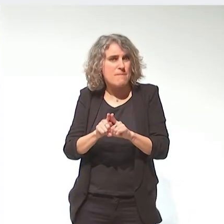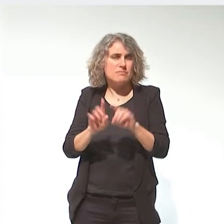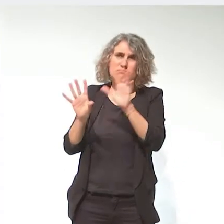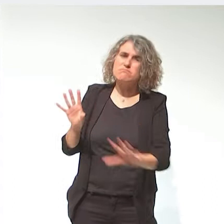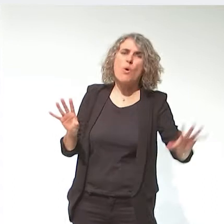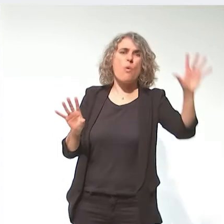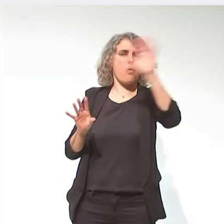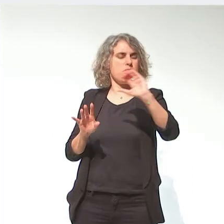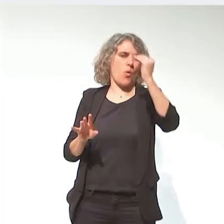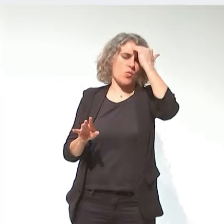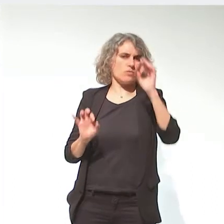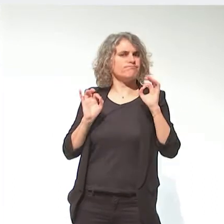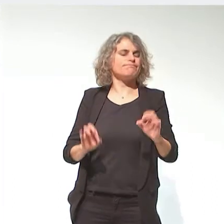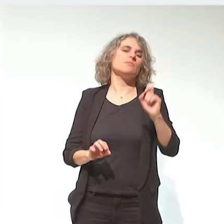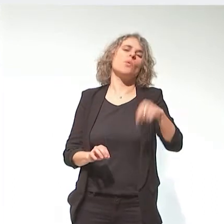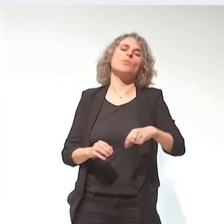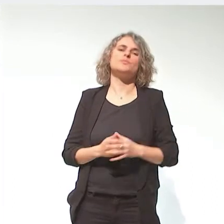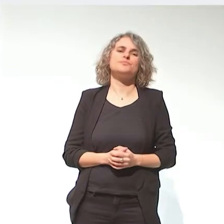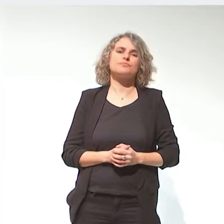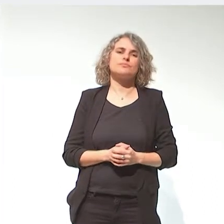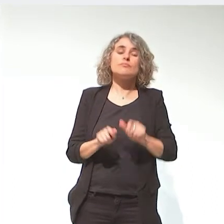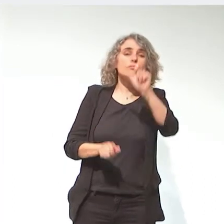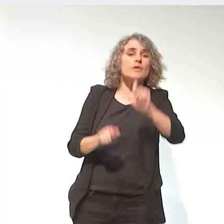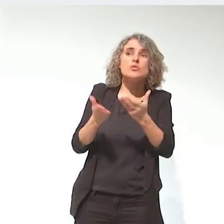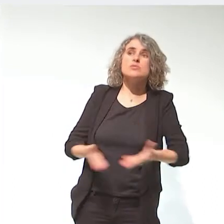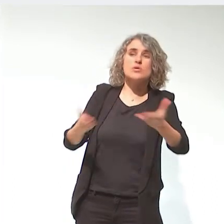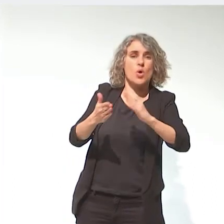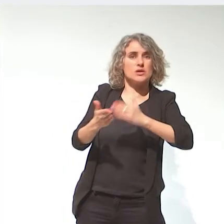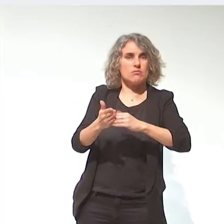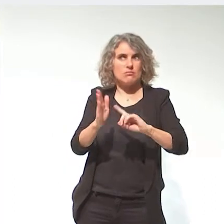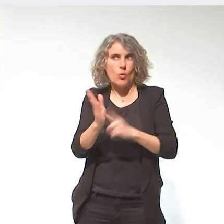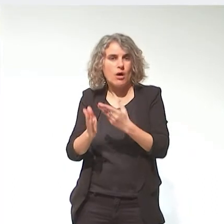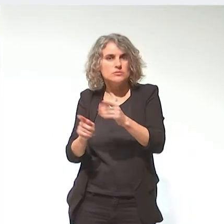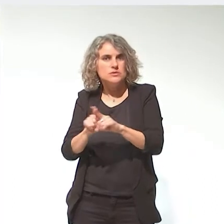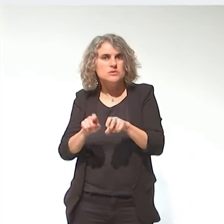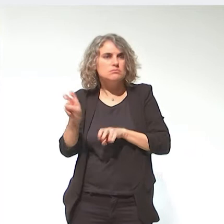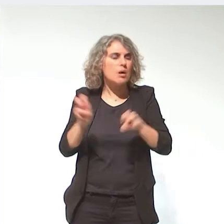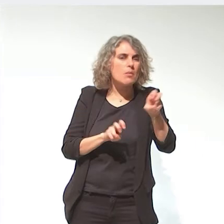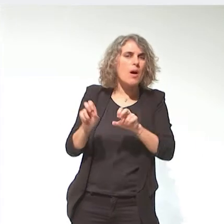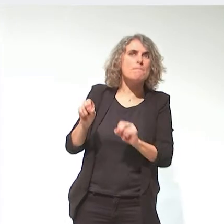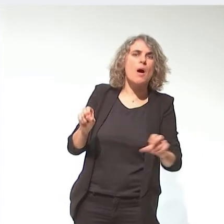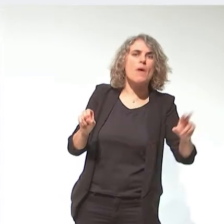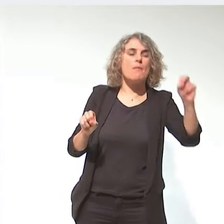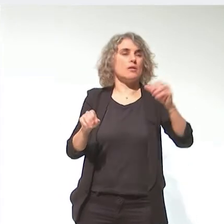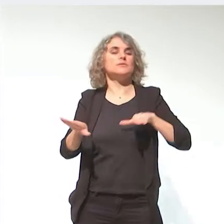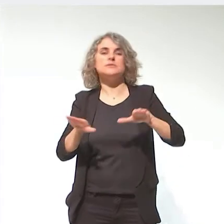Persons with disabilities have the right to participate in education on an equal basis with